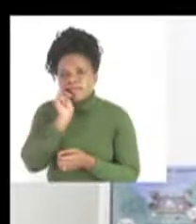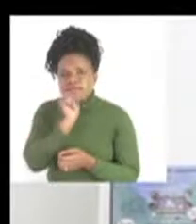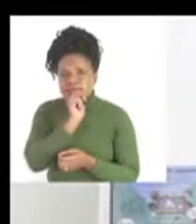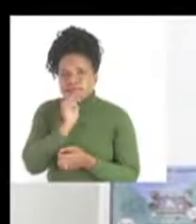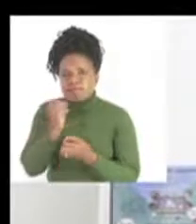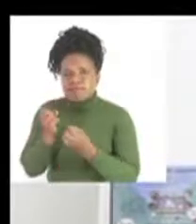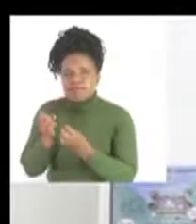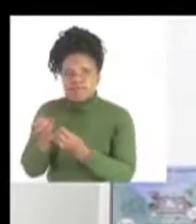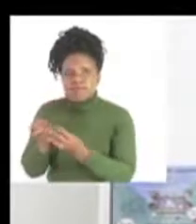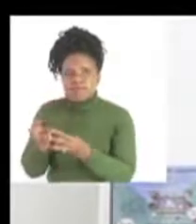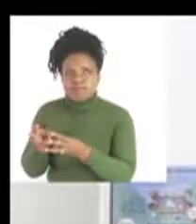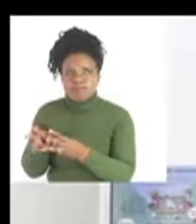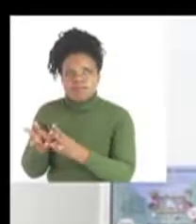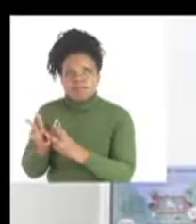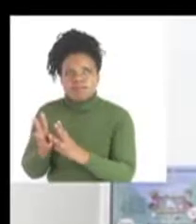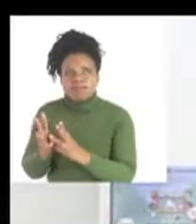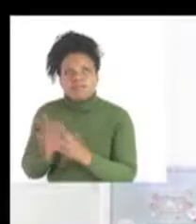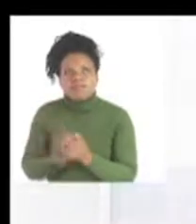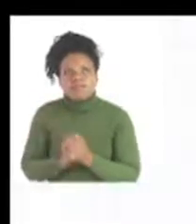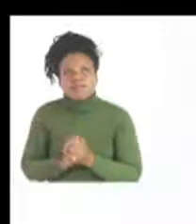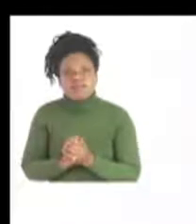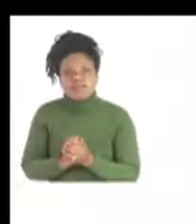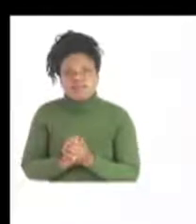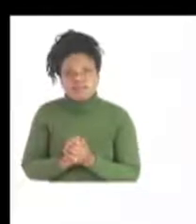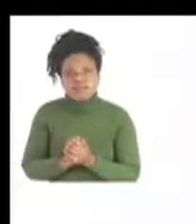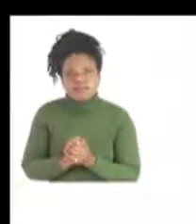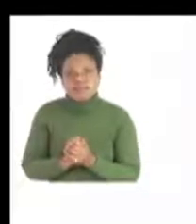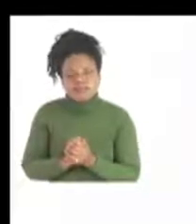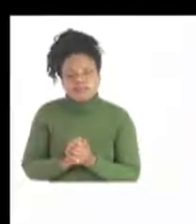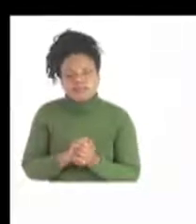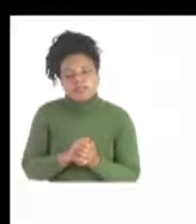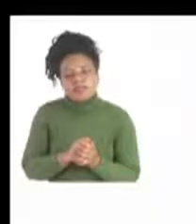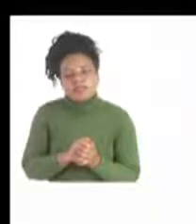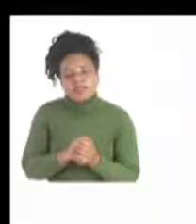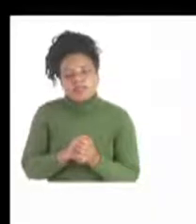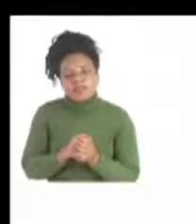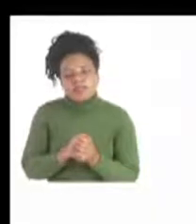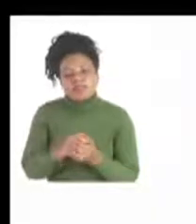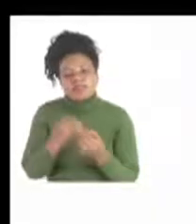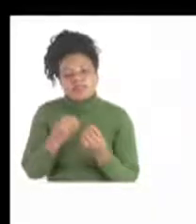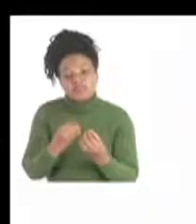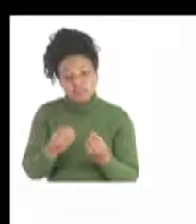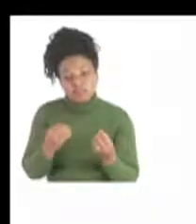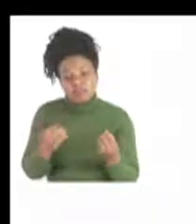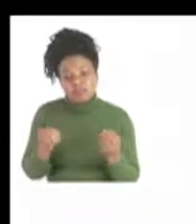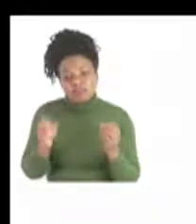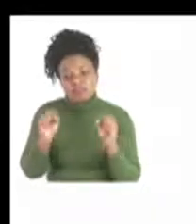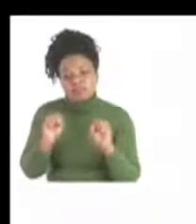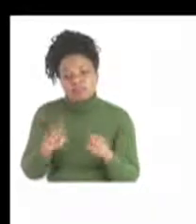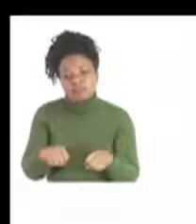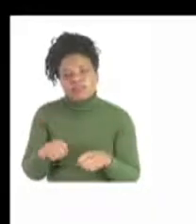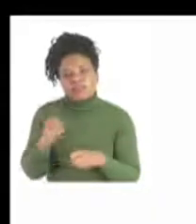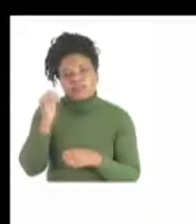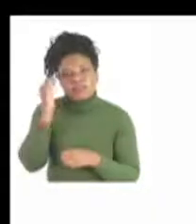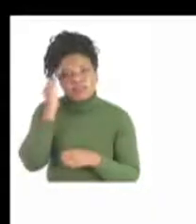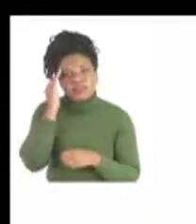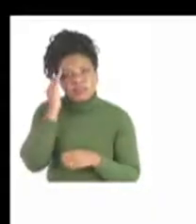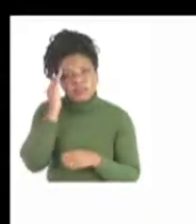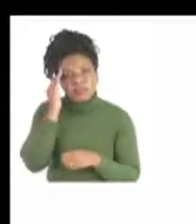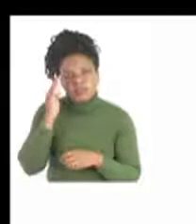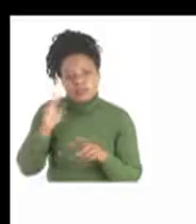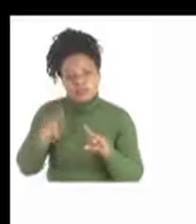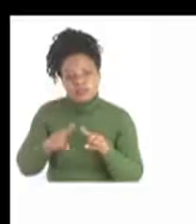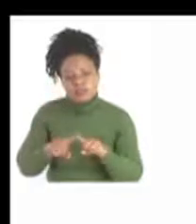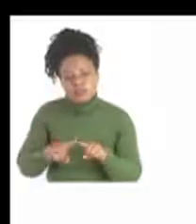objectives. Learners should be able to identify and use nouns,